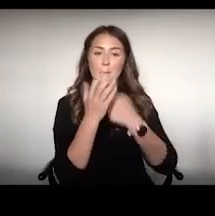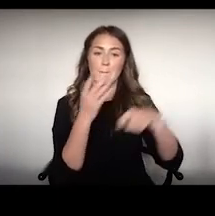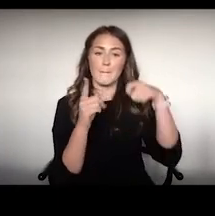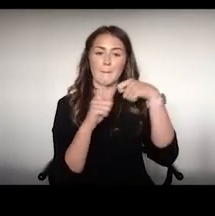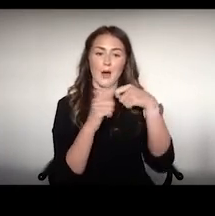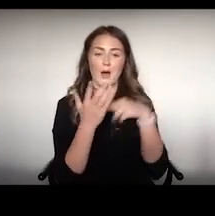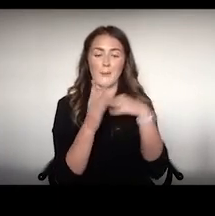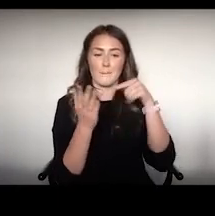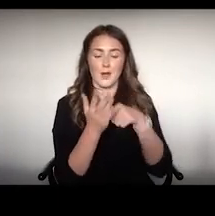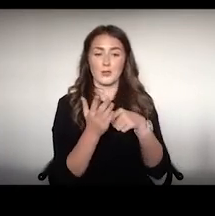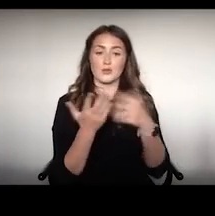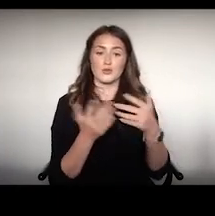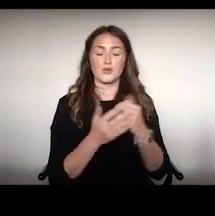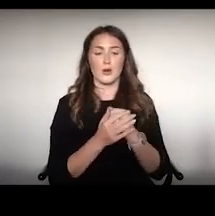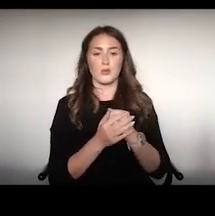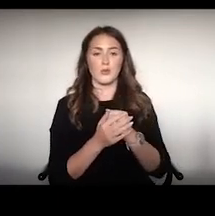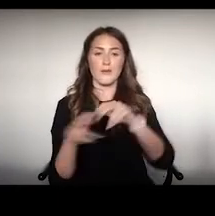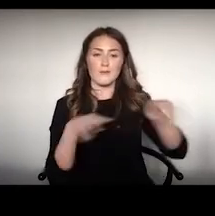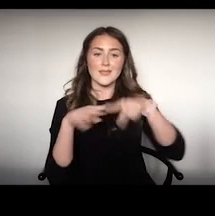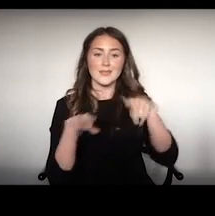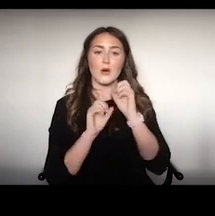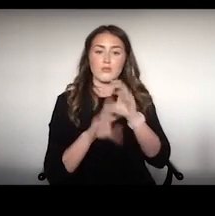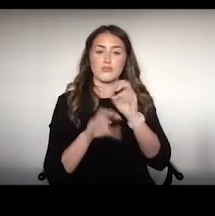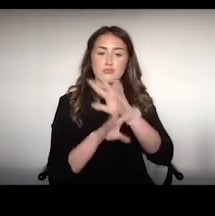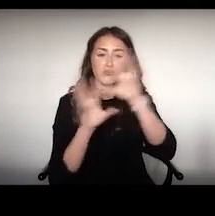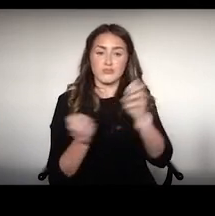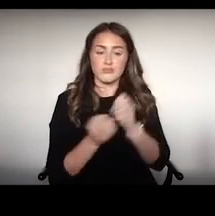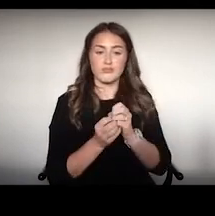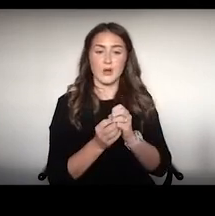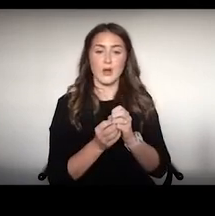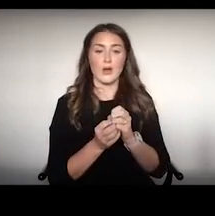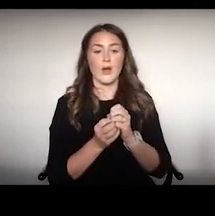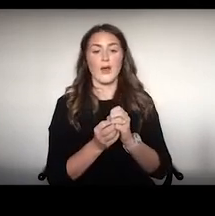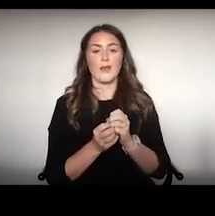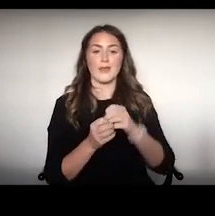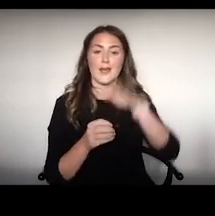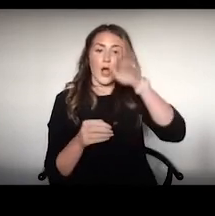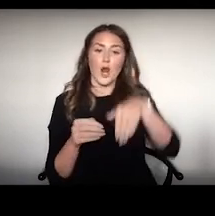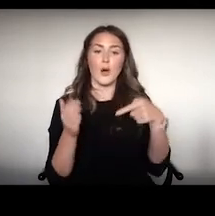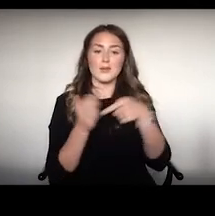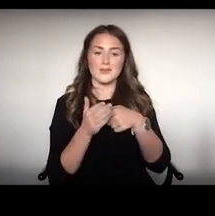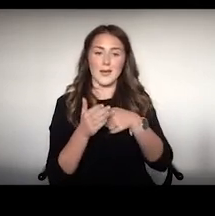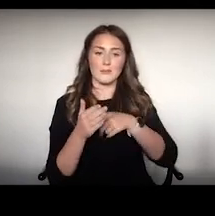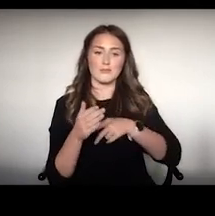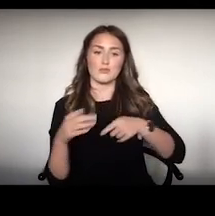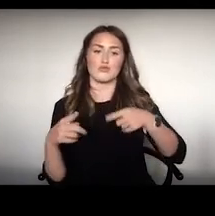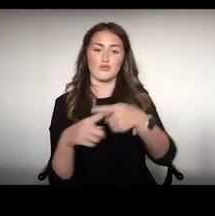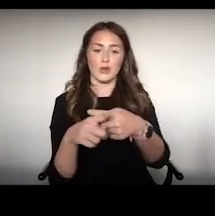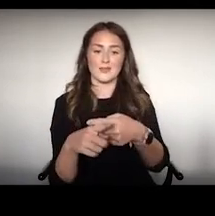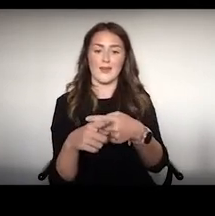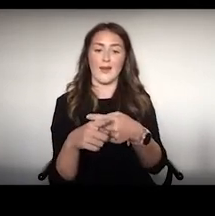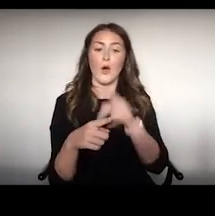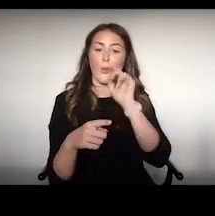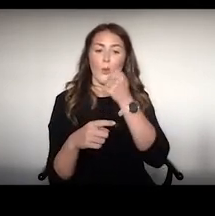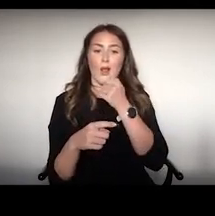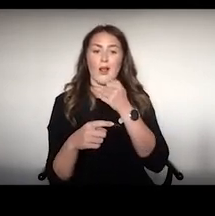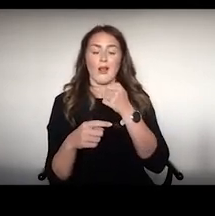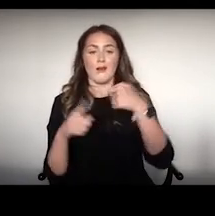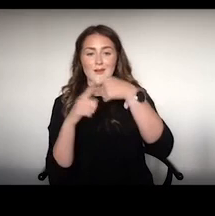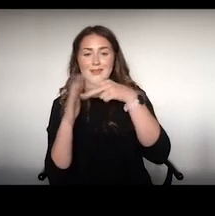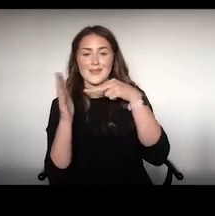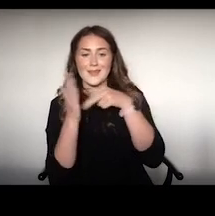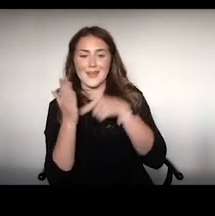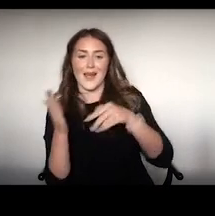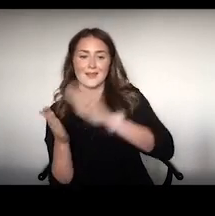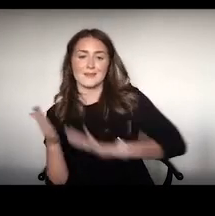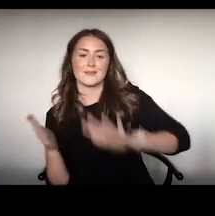be joined by my colleague John Barkman. Just to recap on that video, the Lower Thames Crossing is a proposed new road connecting